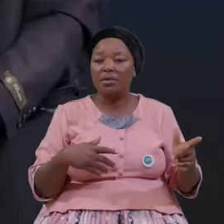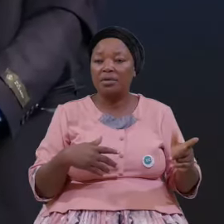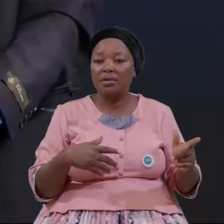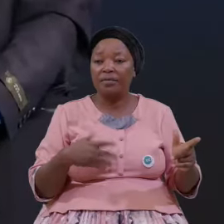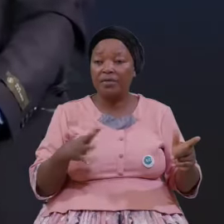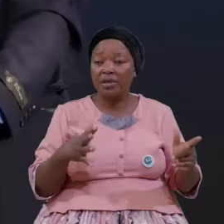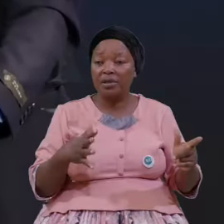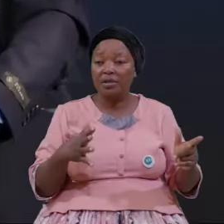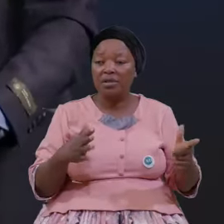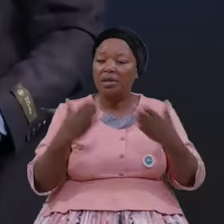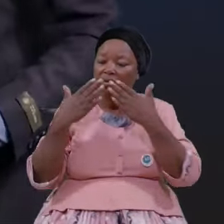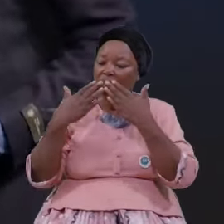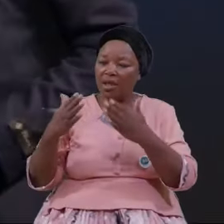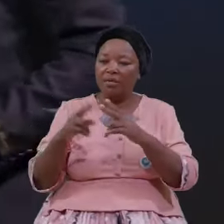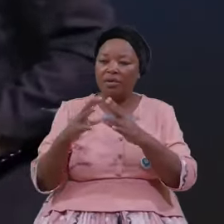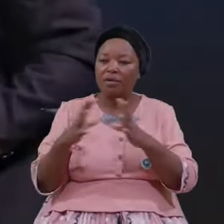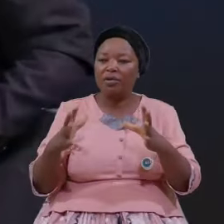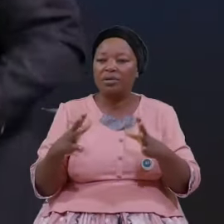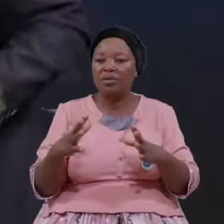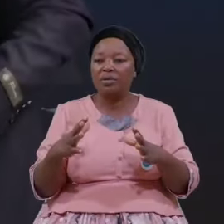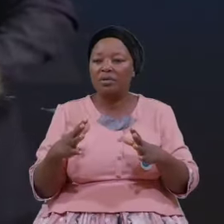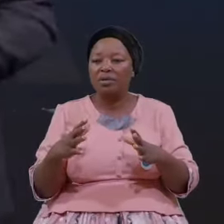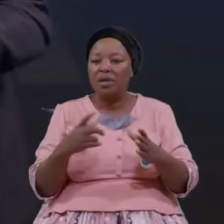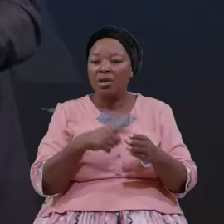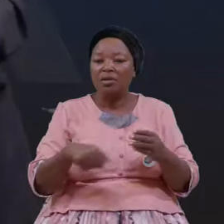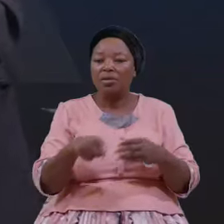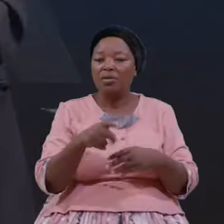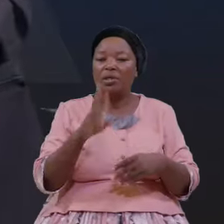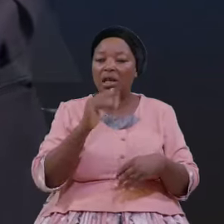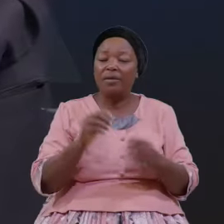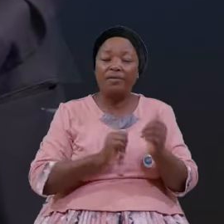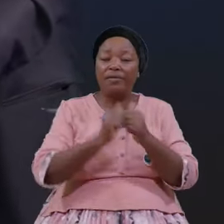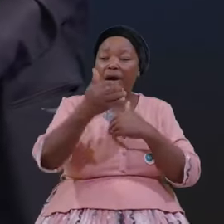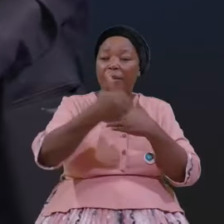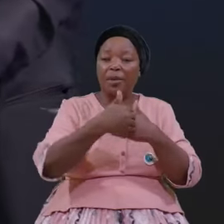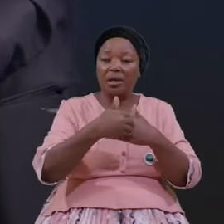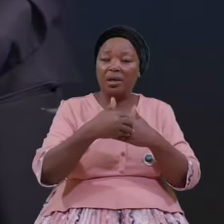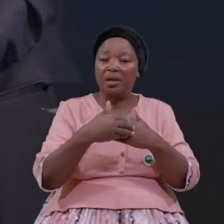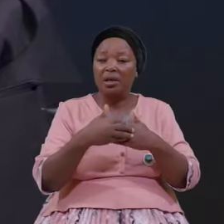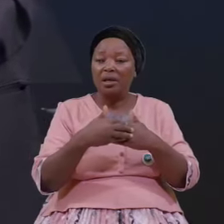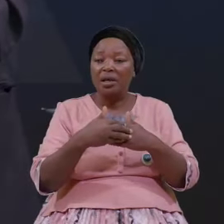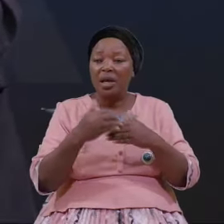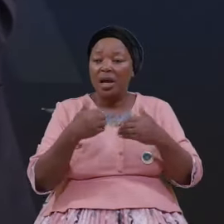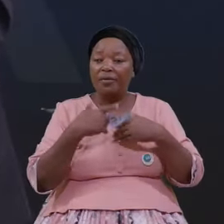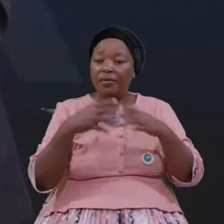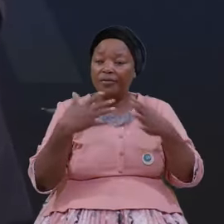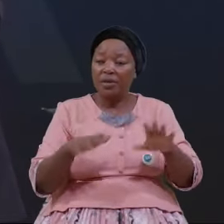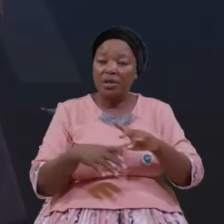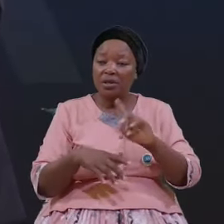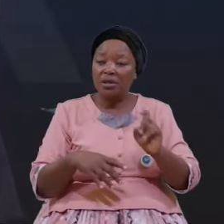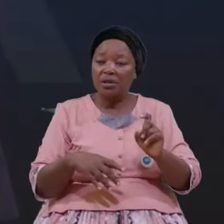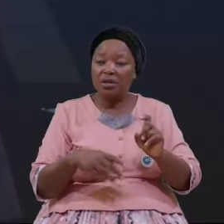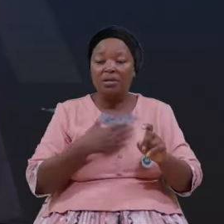Thank you very much. Those at the far back, please do your best.